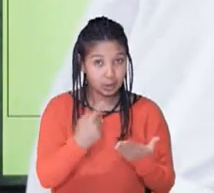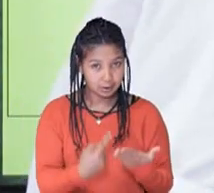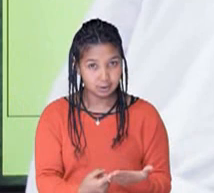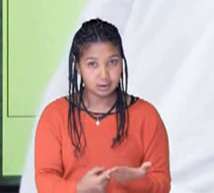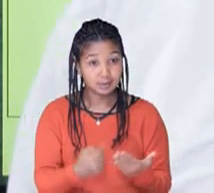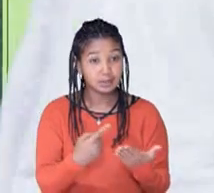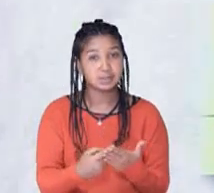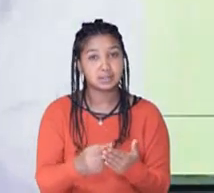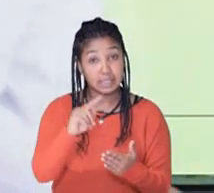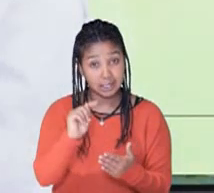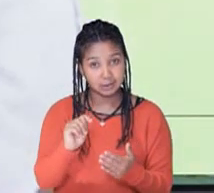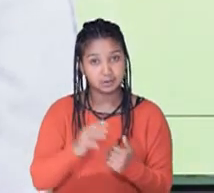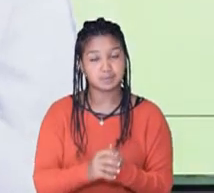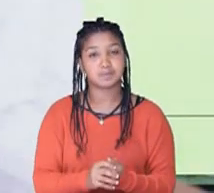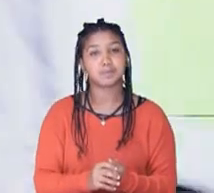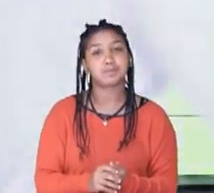here on this tension.